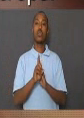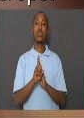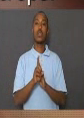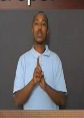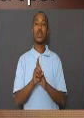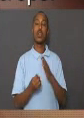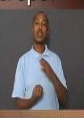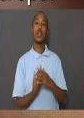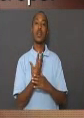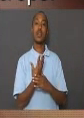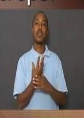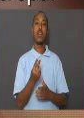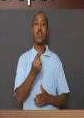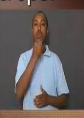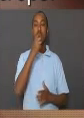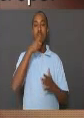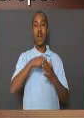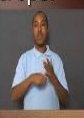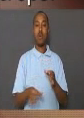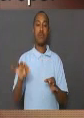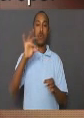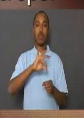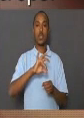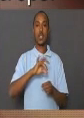or nutrient value of crops.